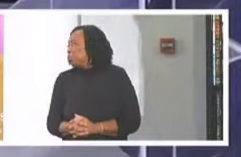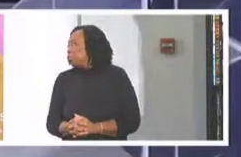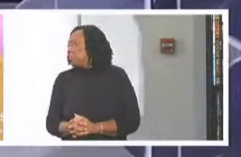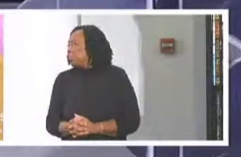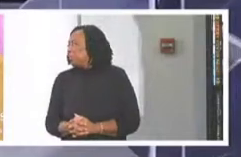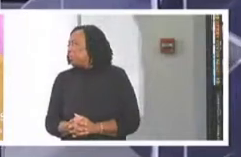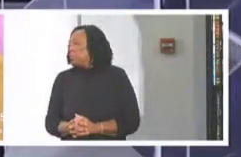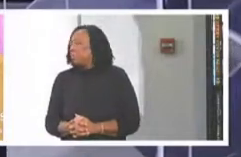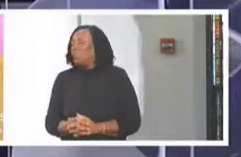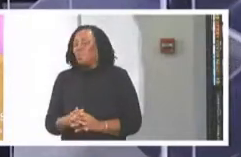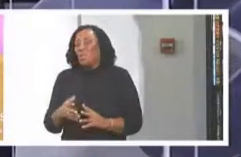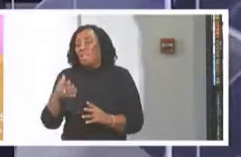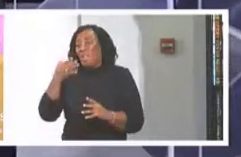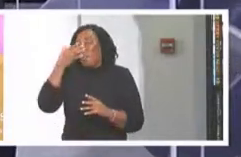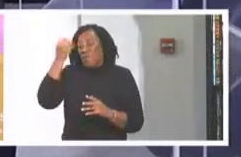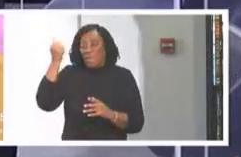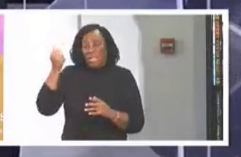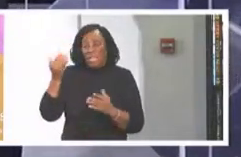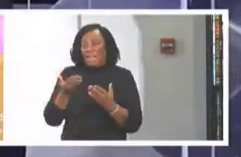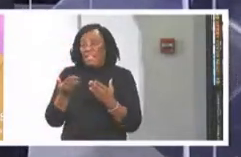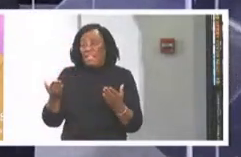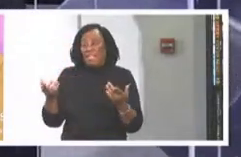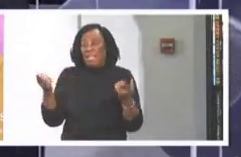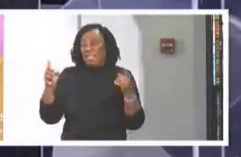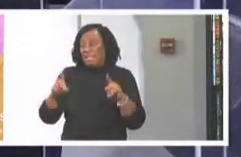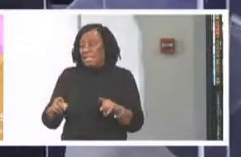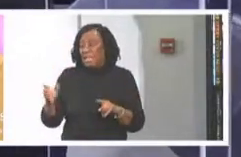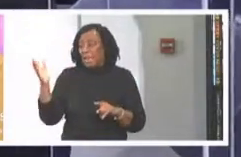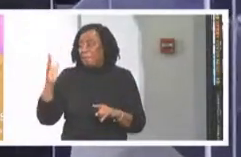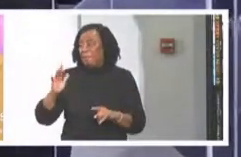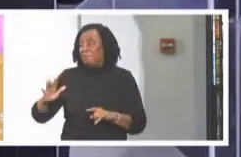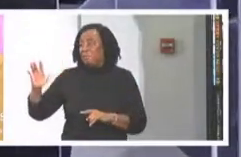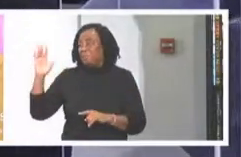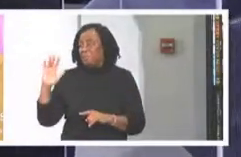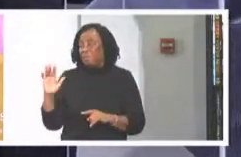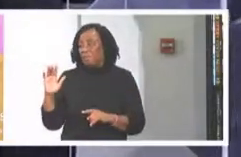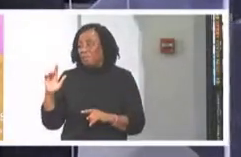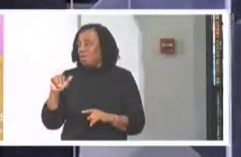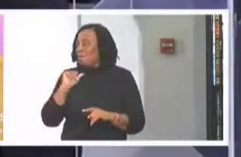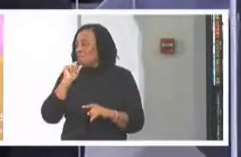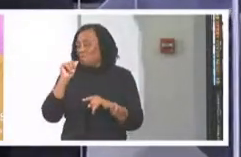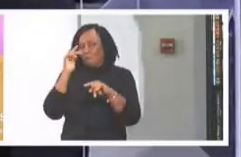God said, forget the former thing. Do not dwell on the